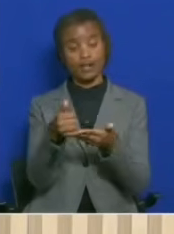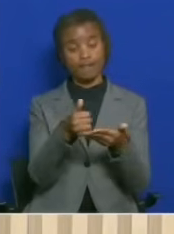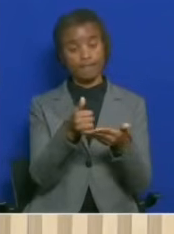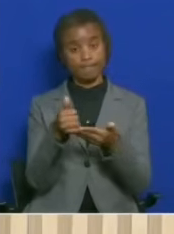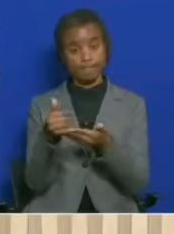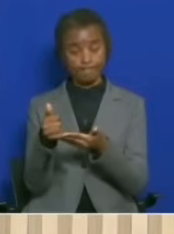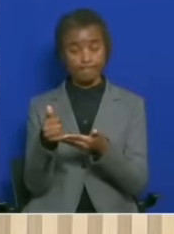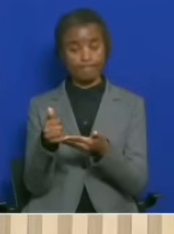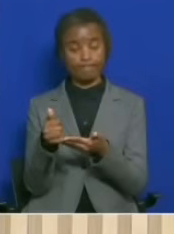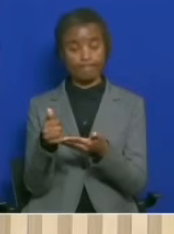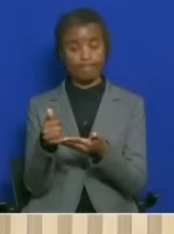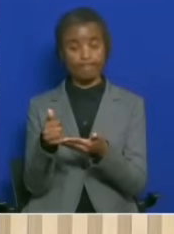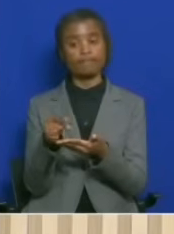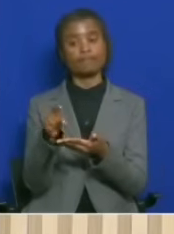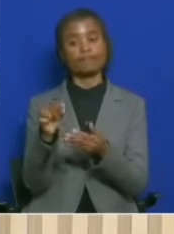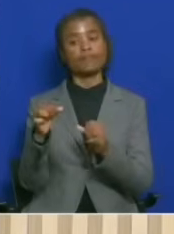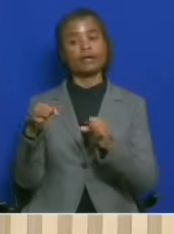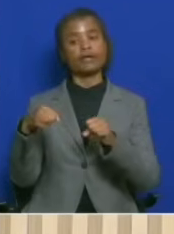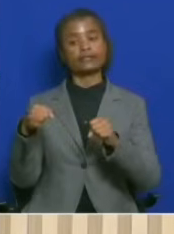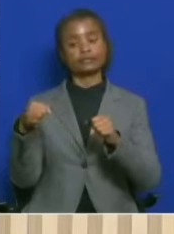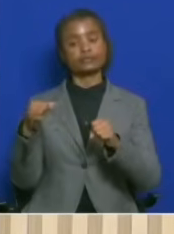to meet tomorrow morning.